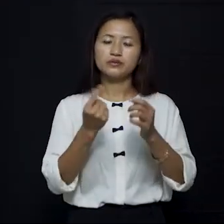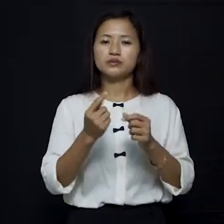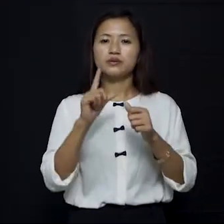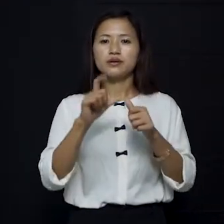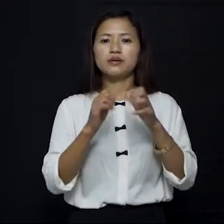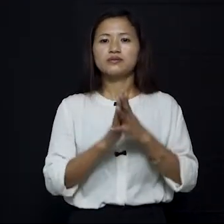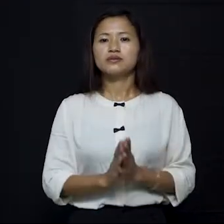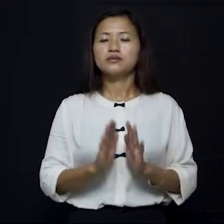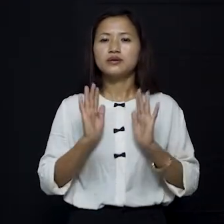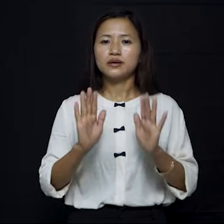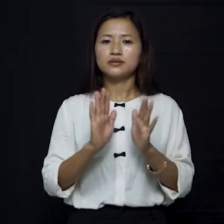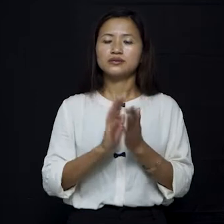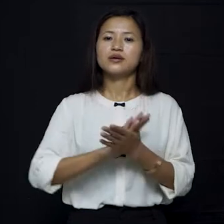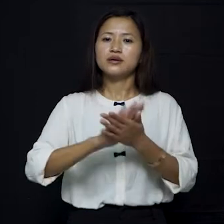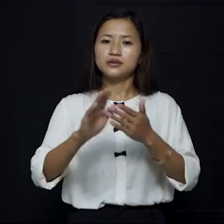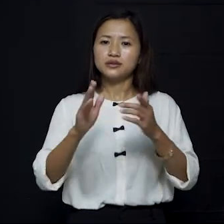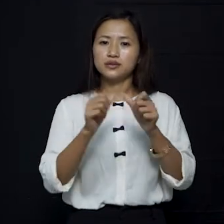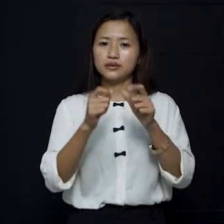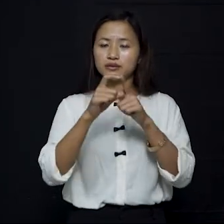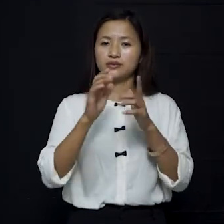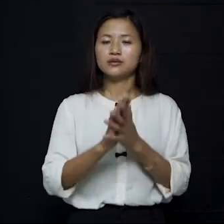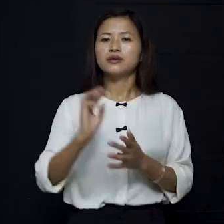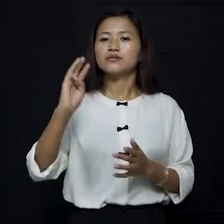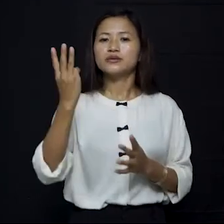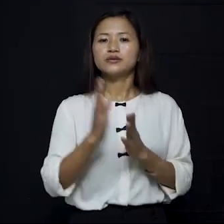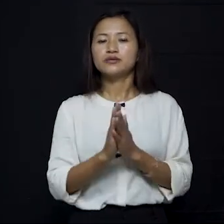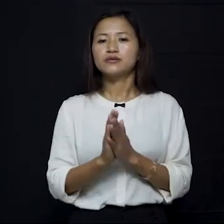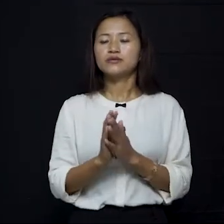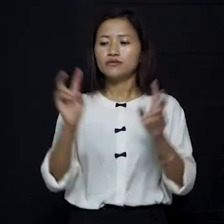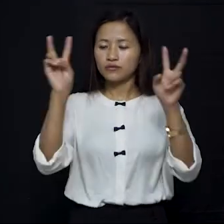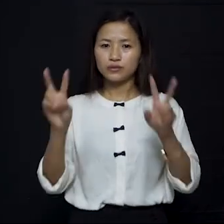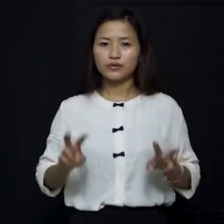okay? Had plus third form of the verb.